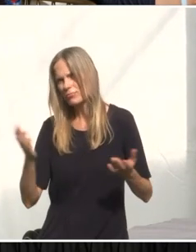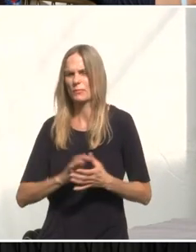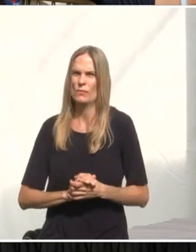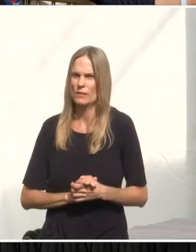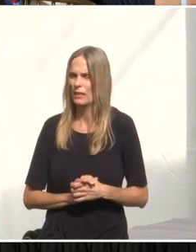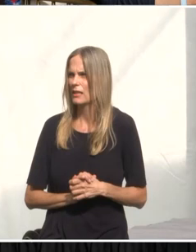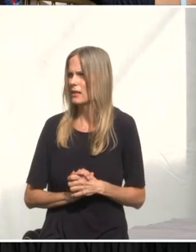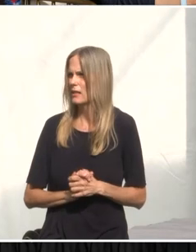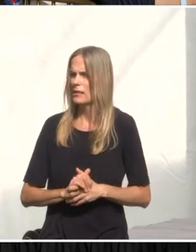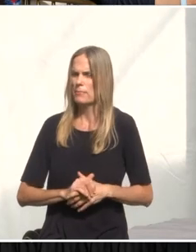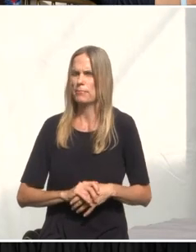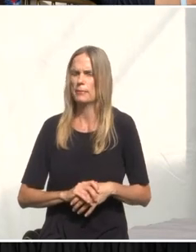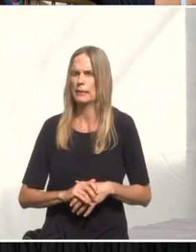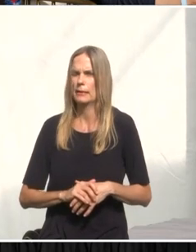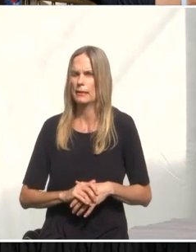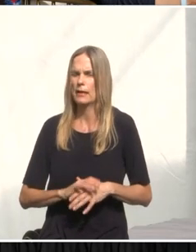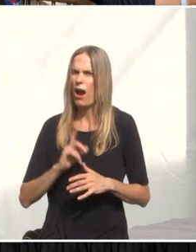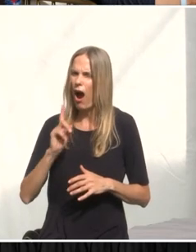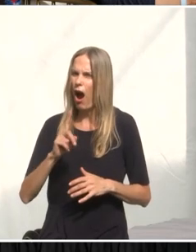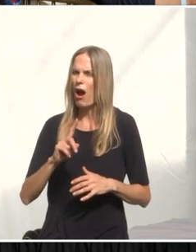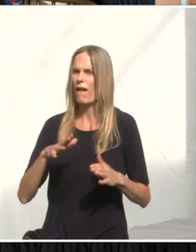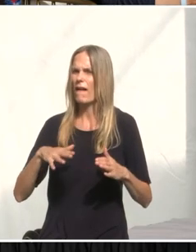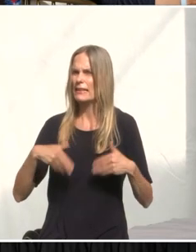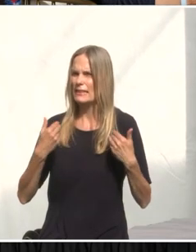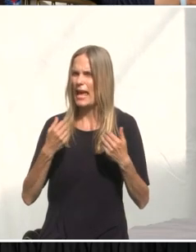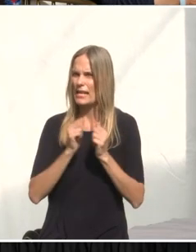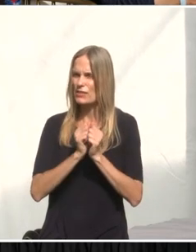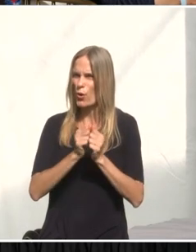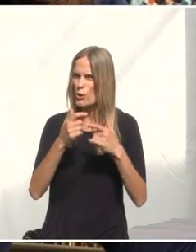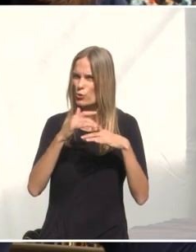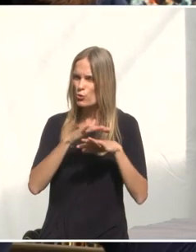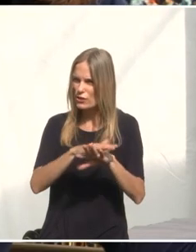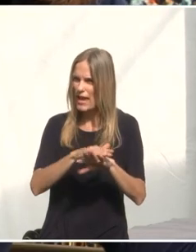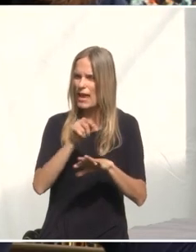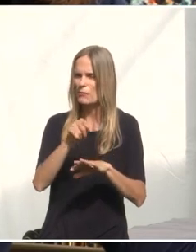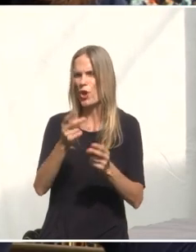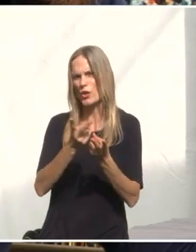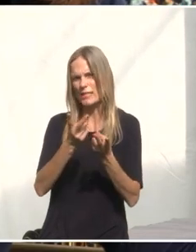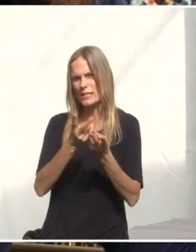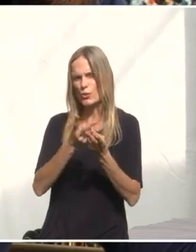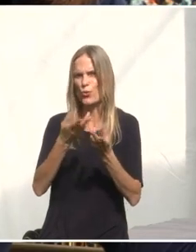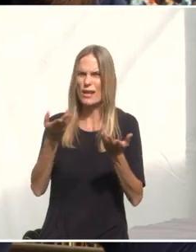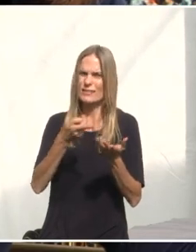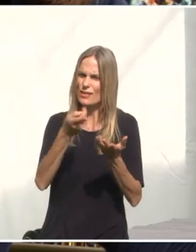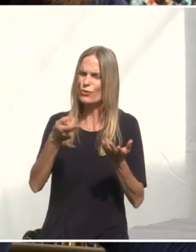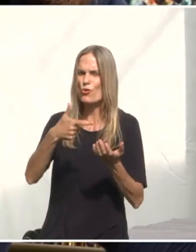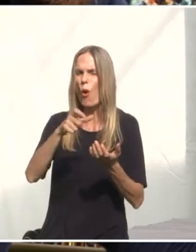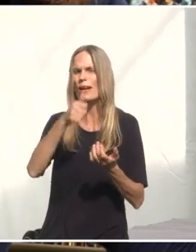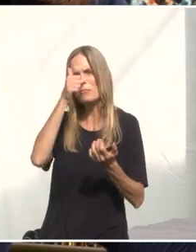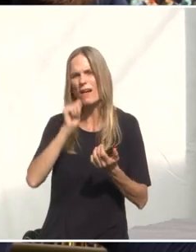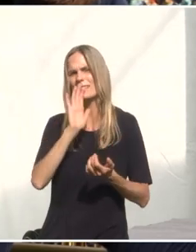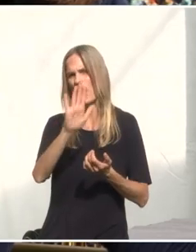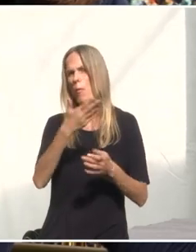healthcare system is designed to be understood as something, as a female area, a